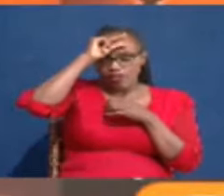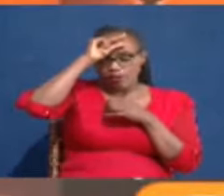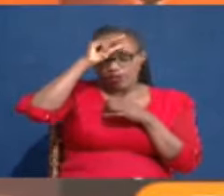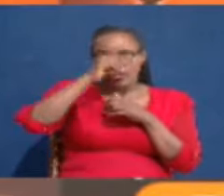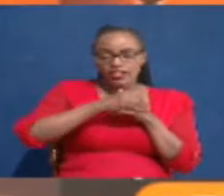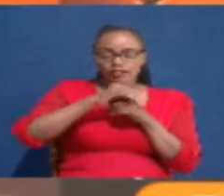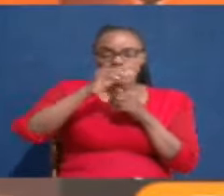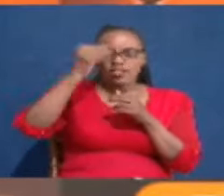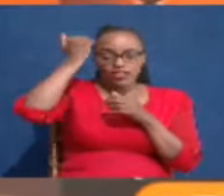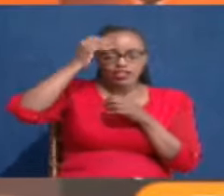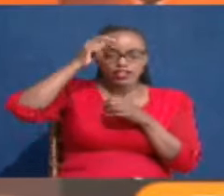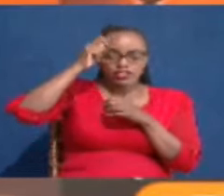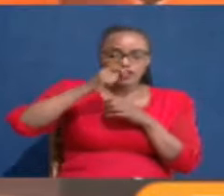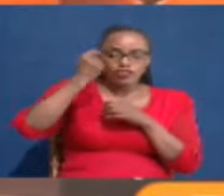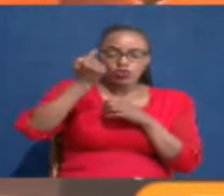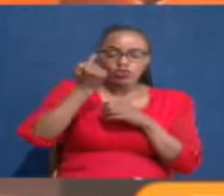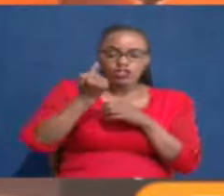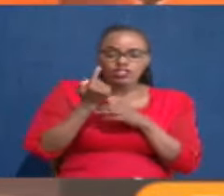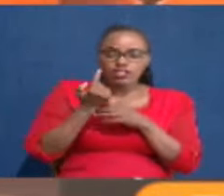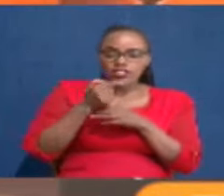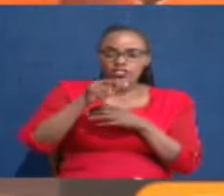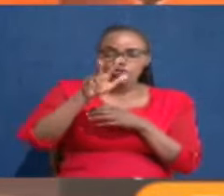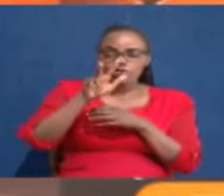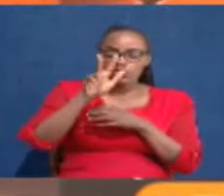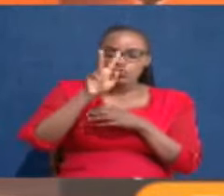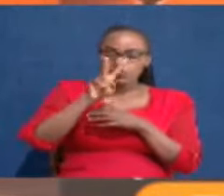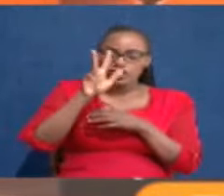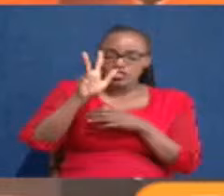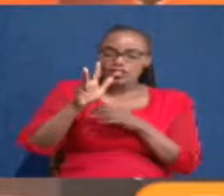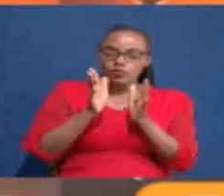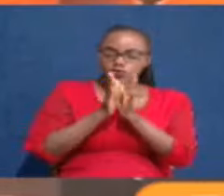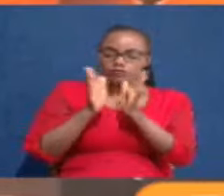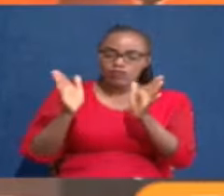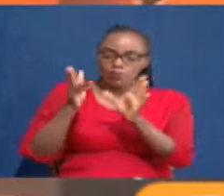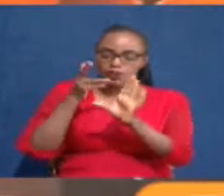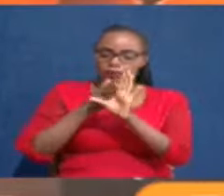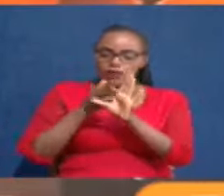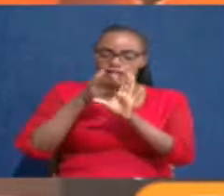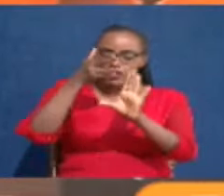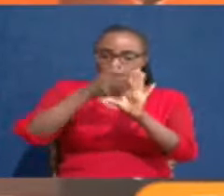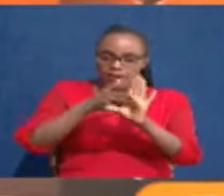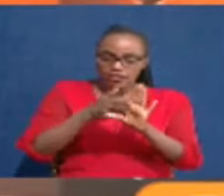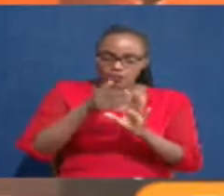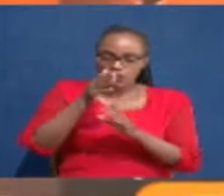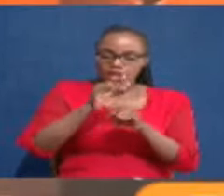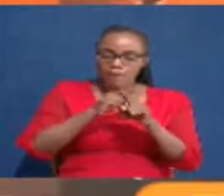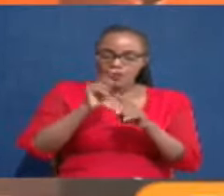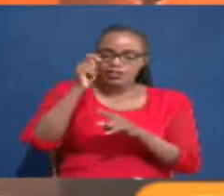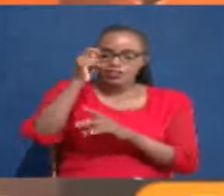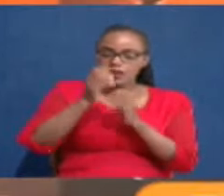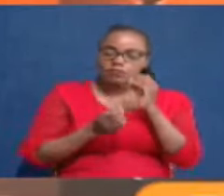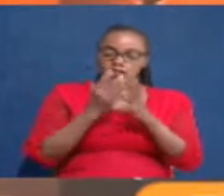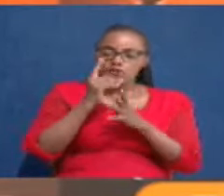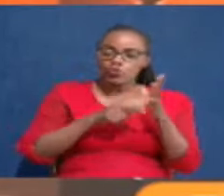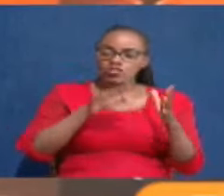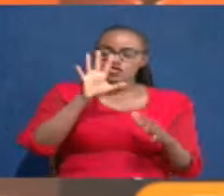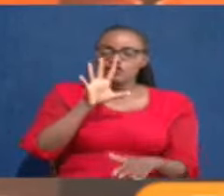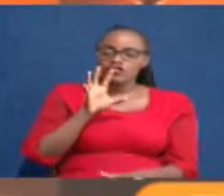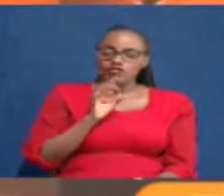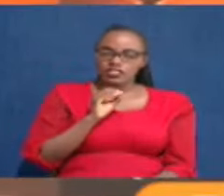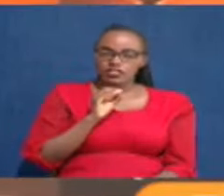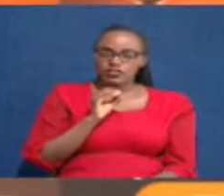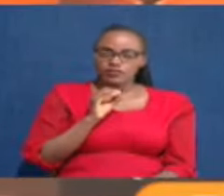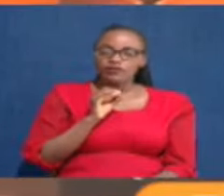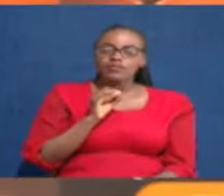judges found that only 23 were taken to public participation, but the president established 50.